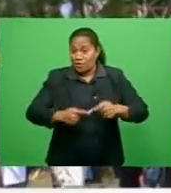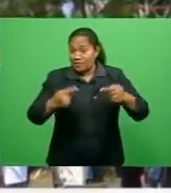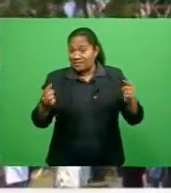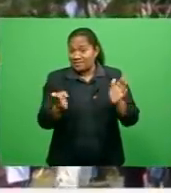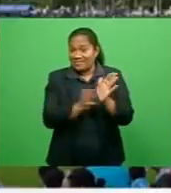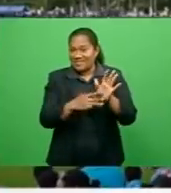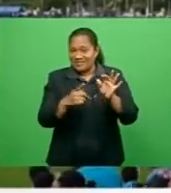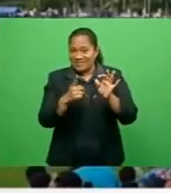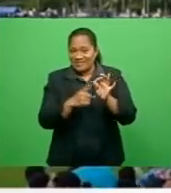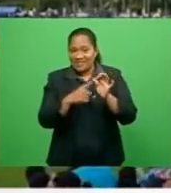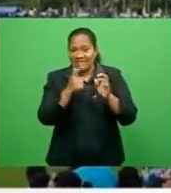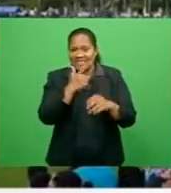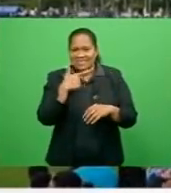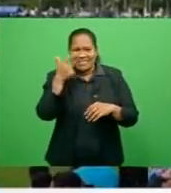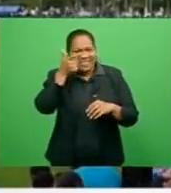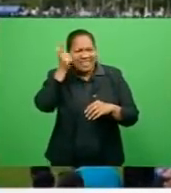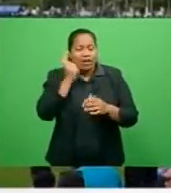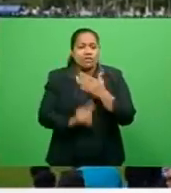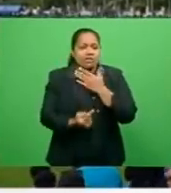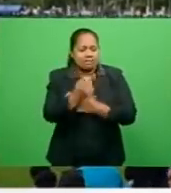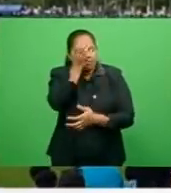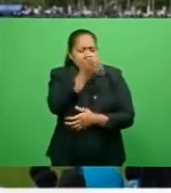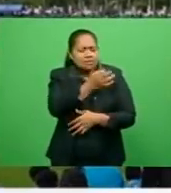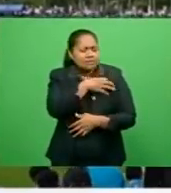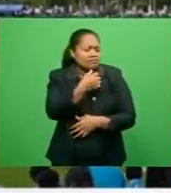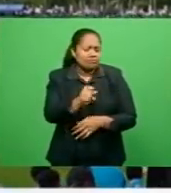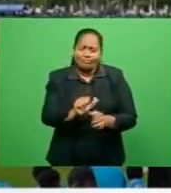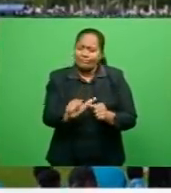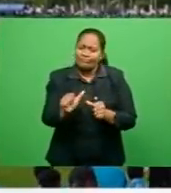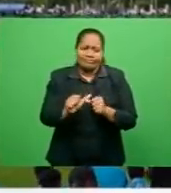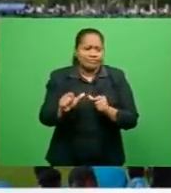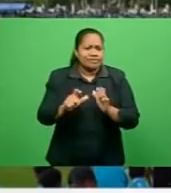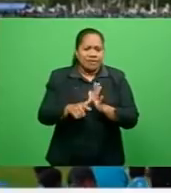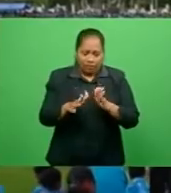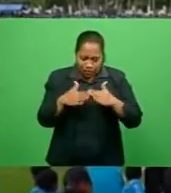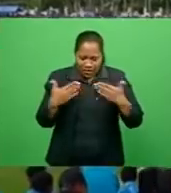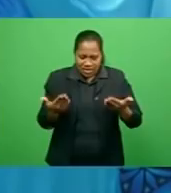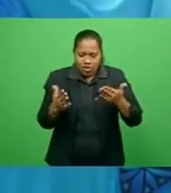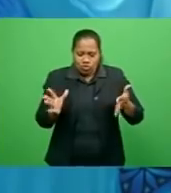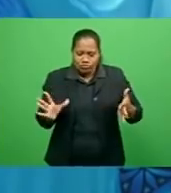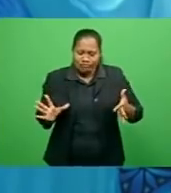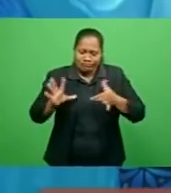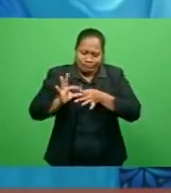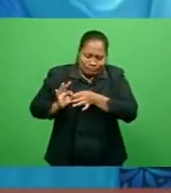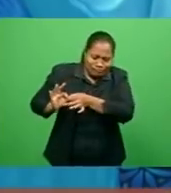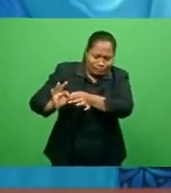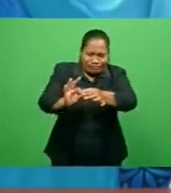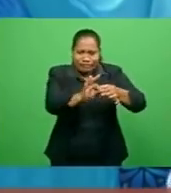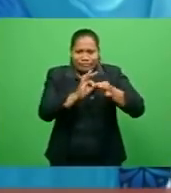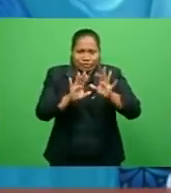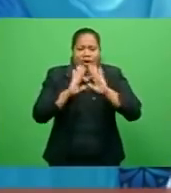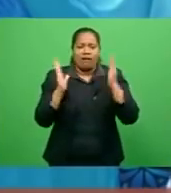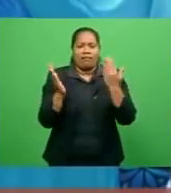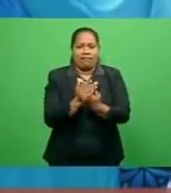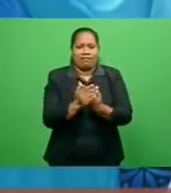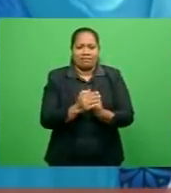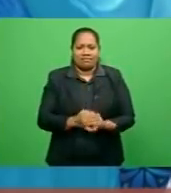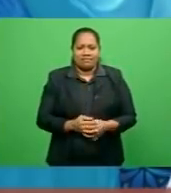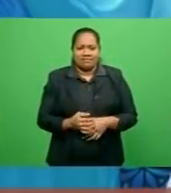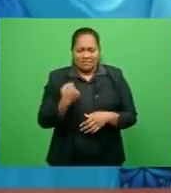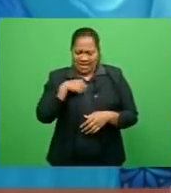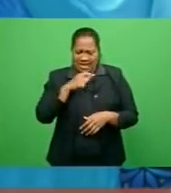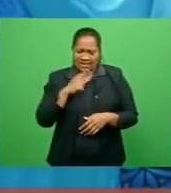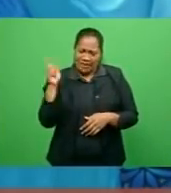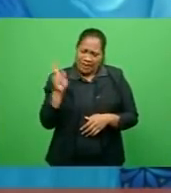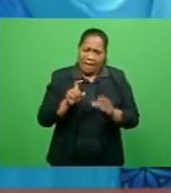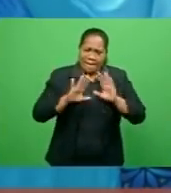Lenore Ngerengere Tambua believe there is no better time than now to come together. Coming together to help those in need.